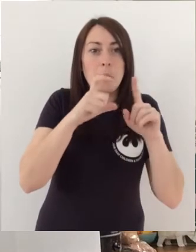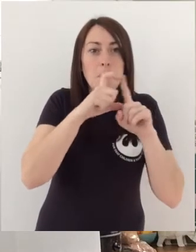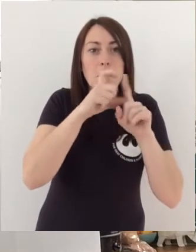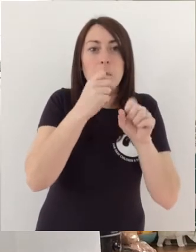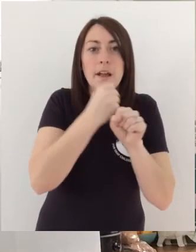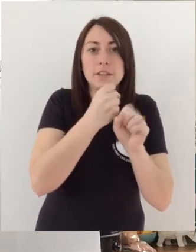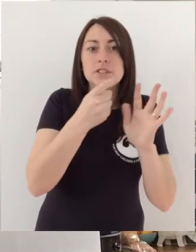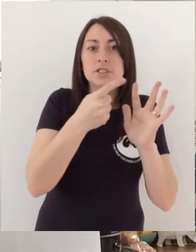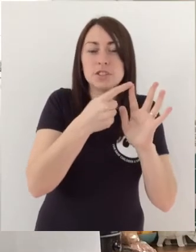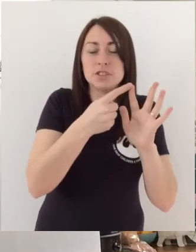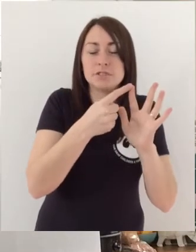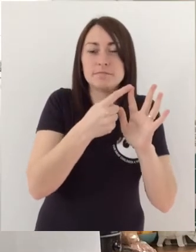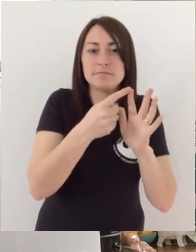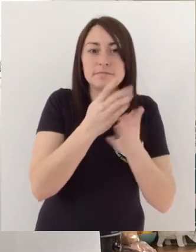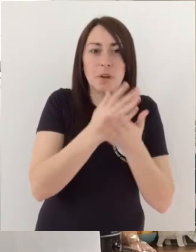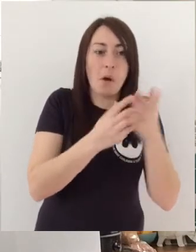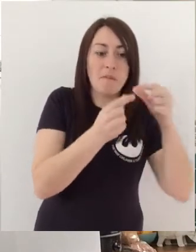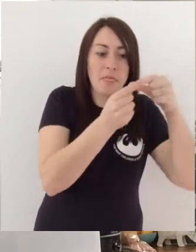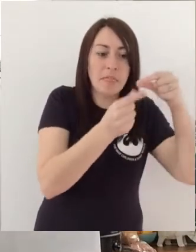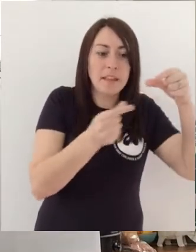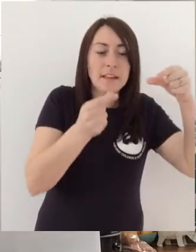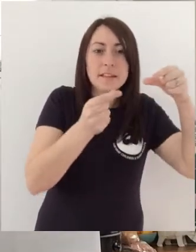other.